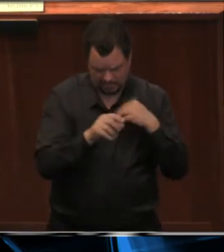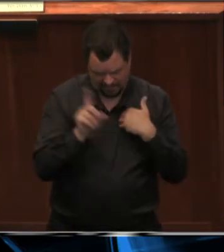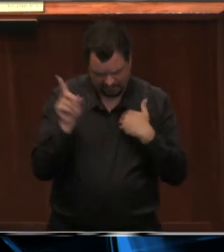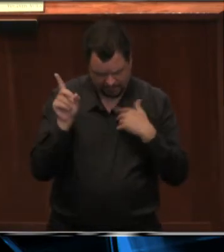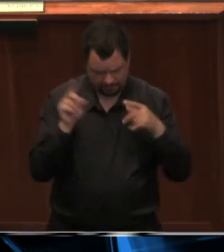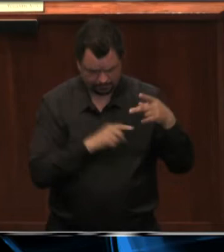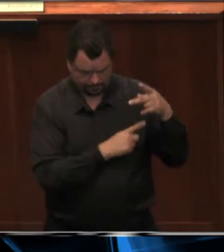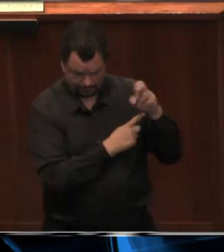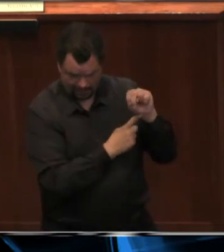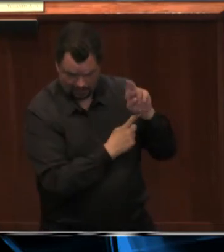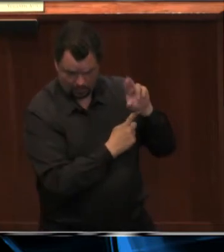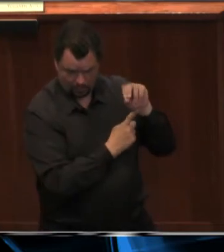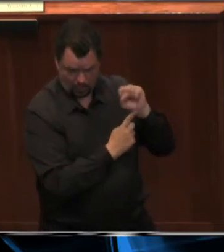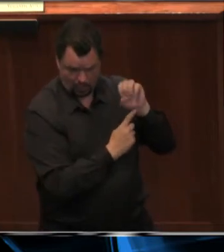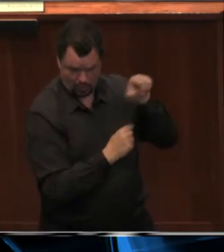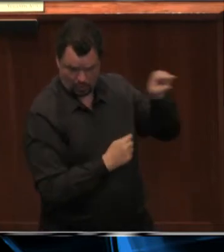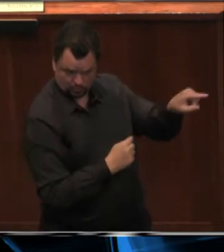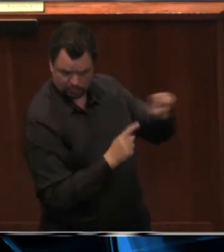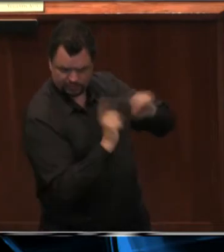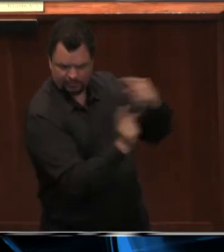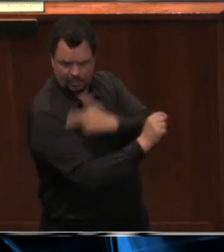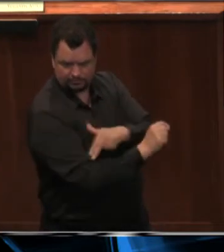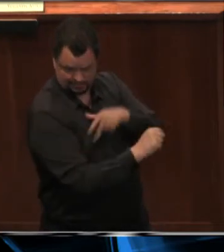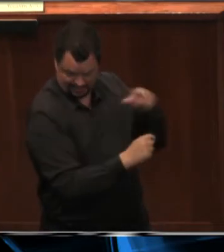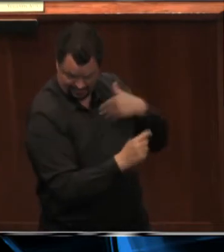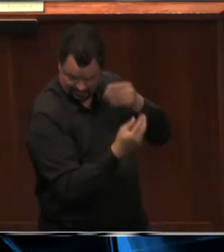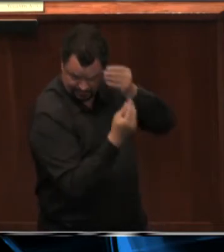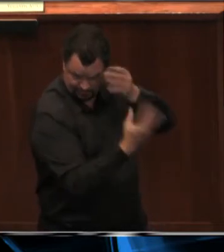where that is with that system in our community.